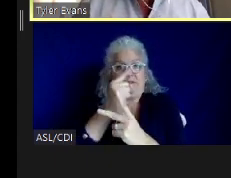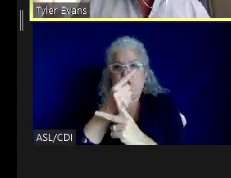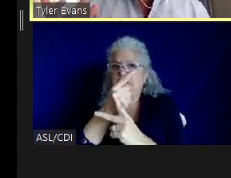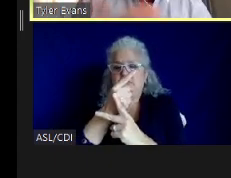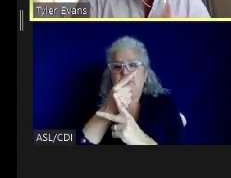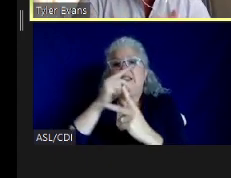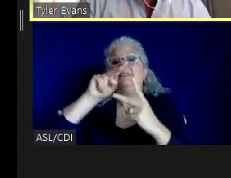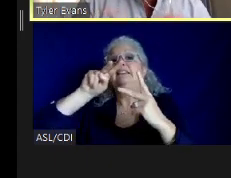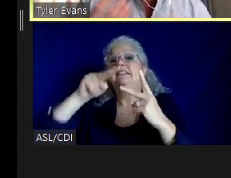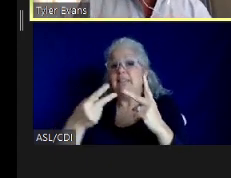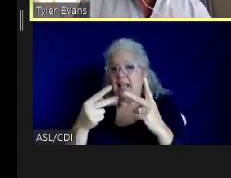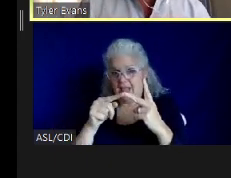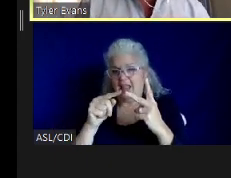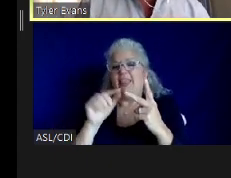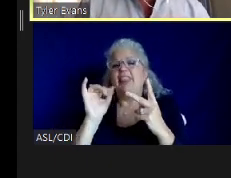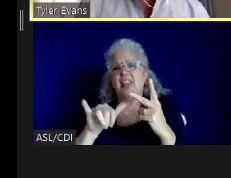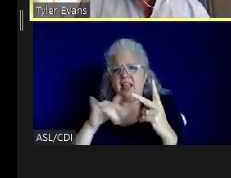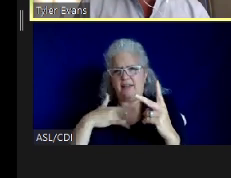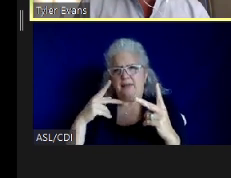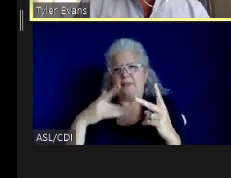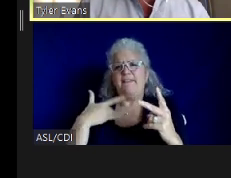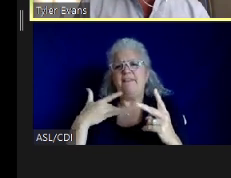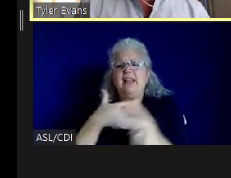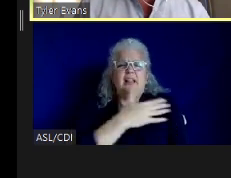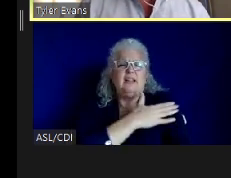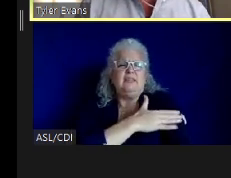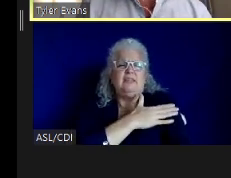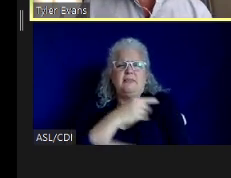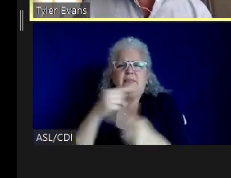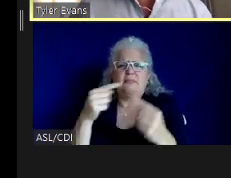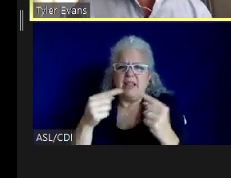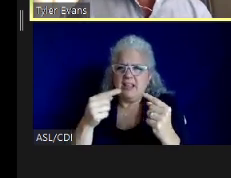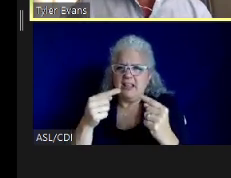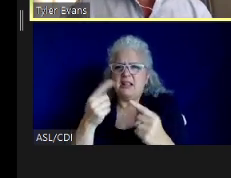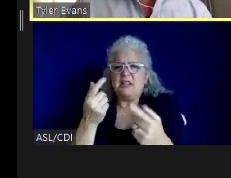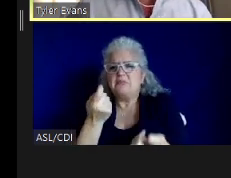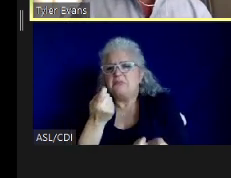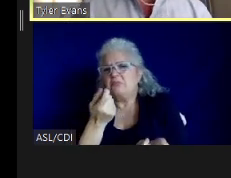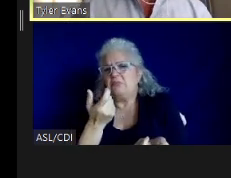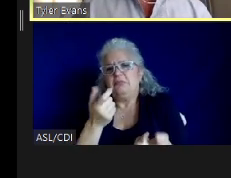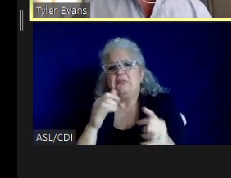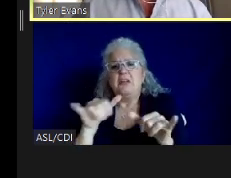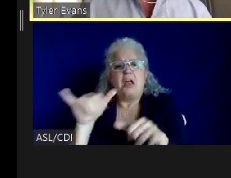really just pain at the source, and that's pretty common. Next slide.